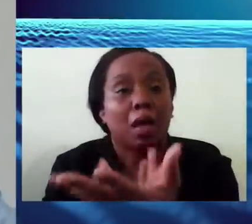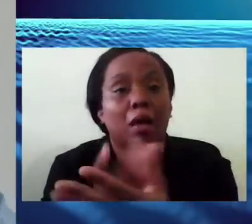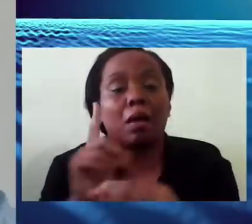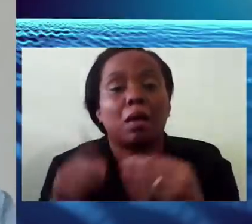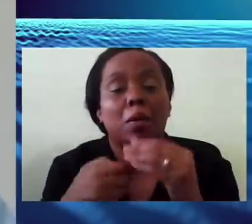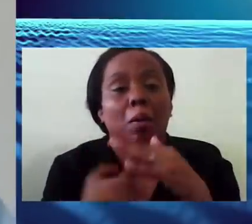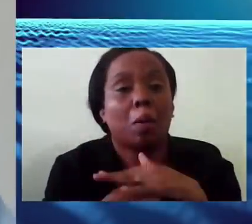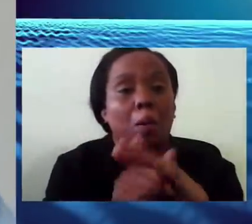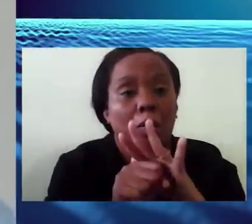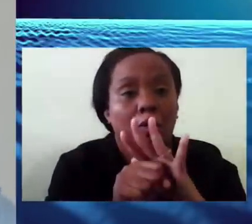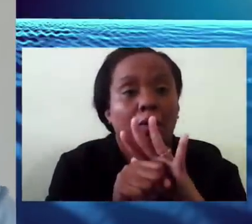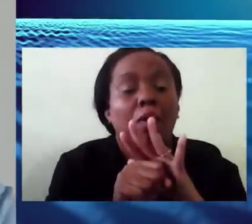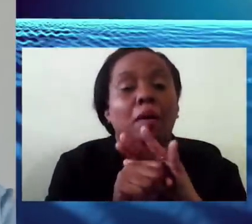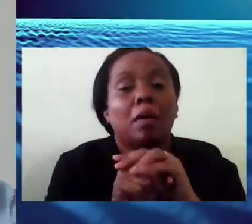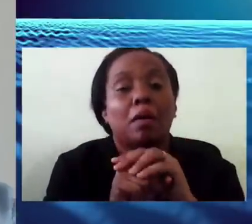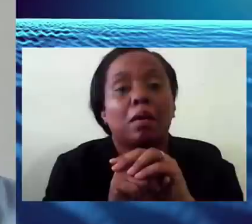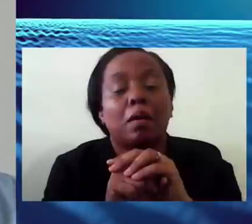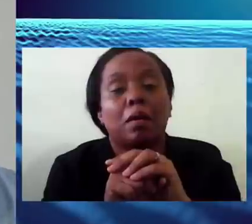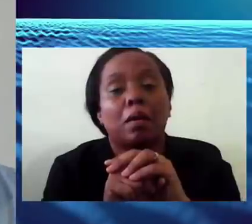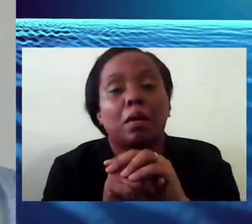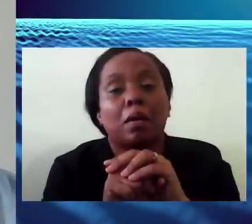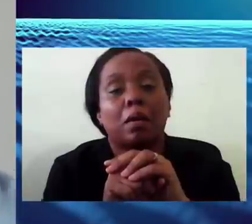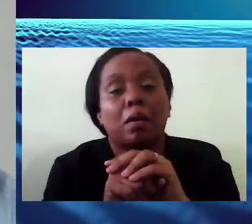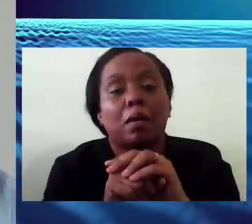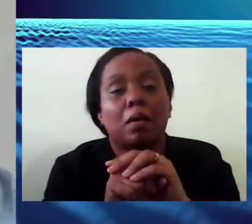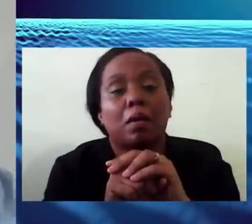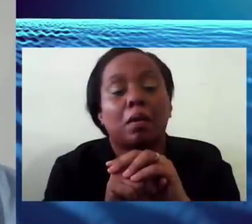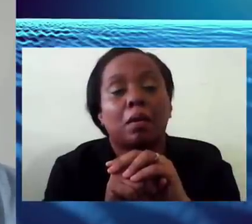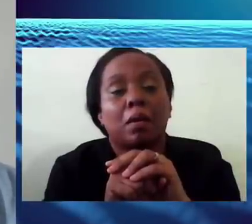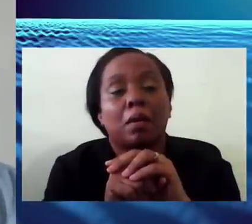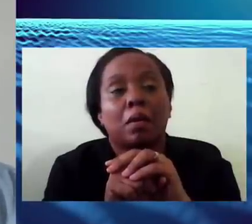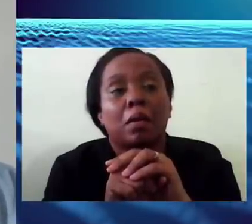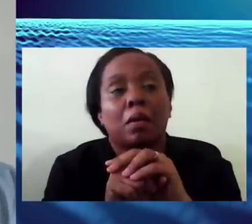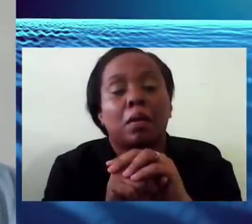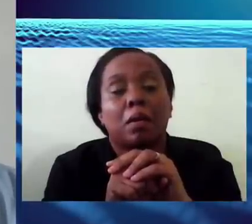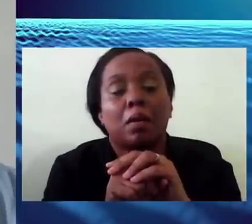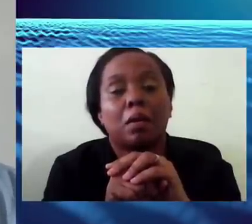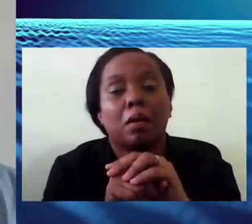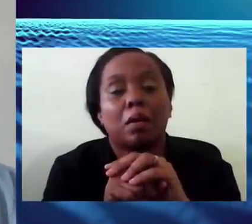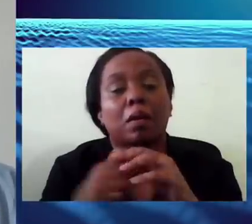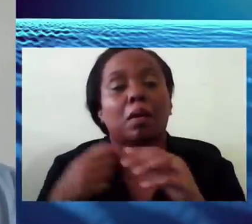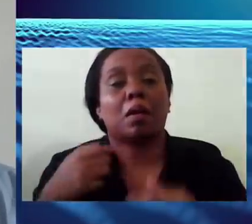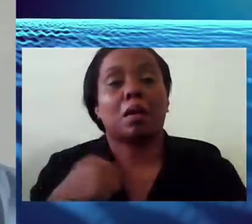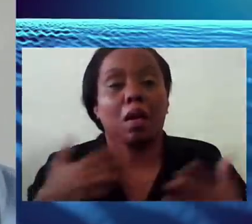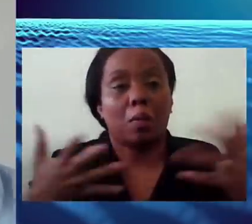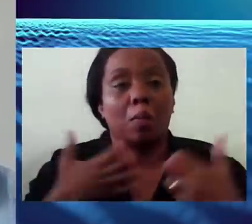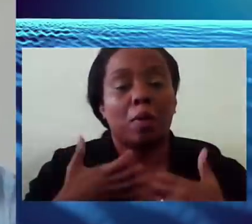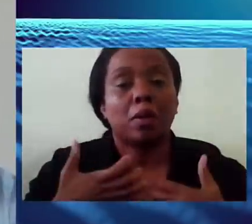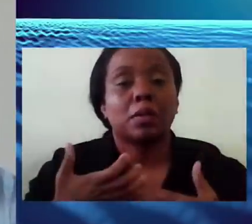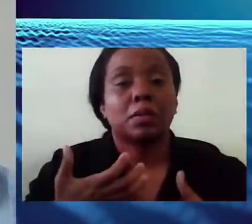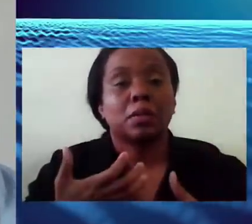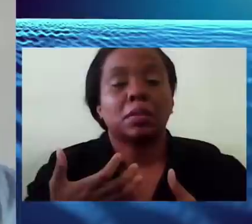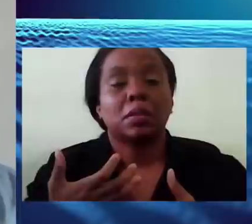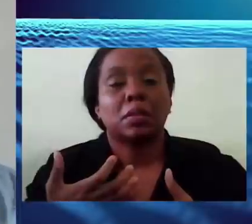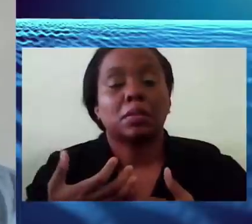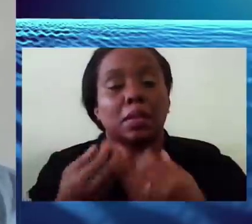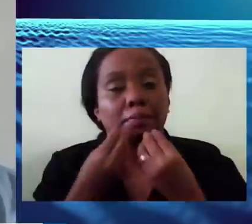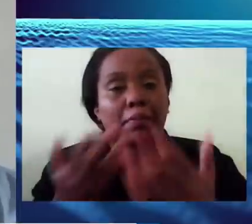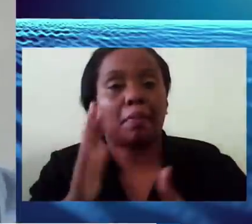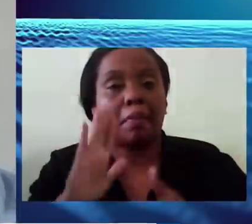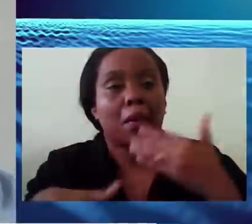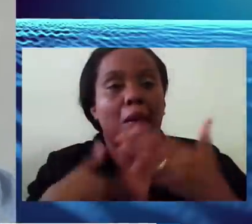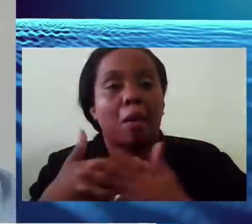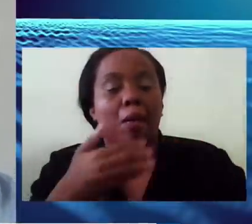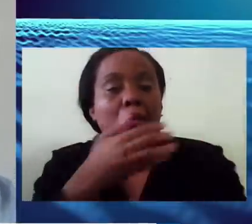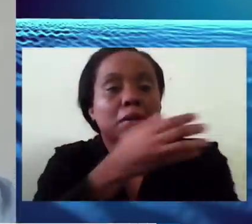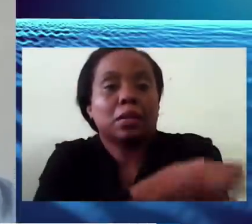happy to say to you that all of our polyclinics and medical facilities were open for business